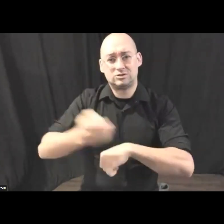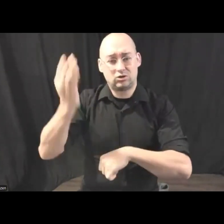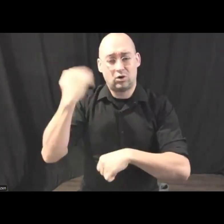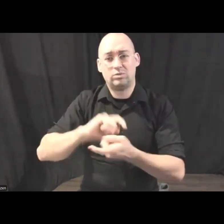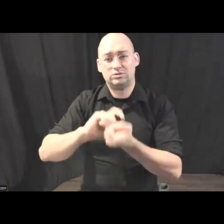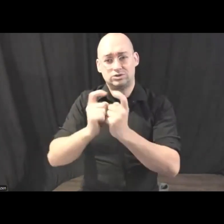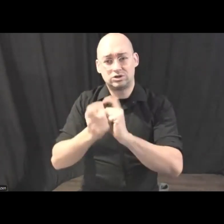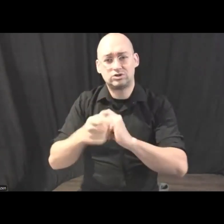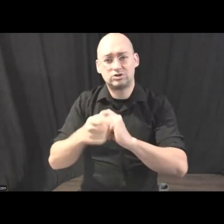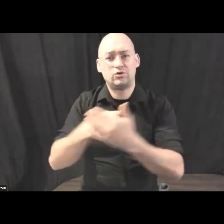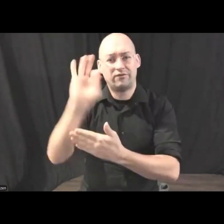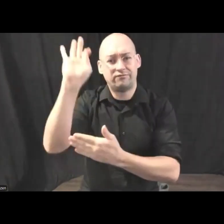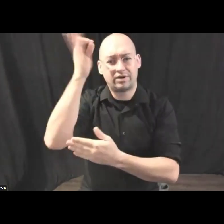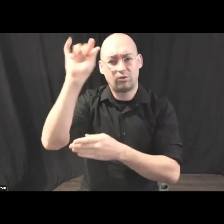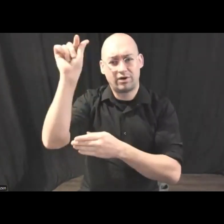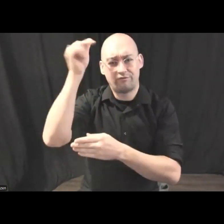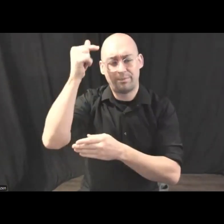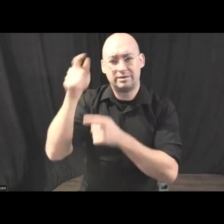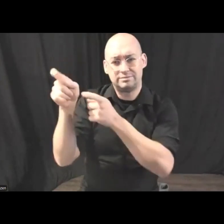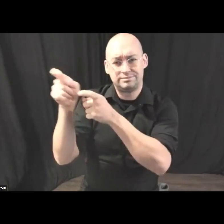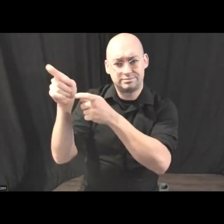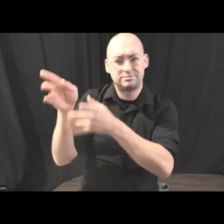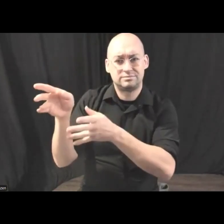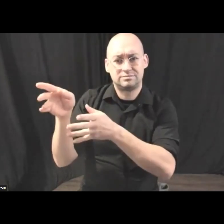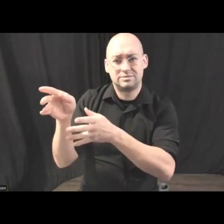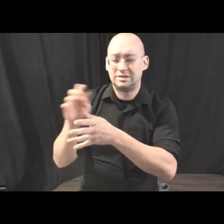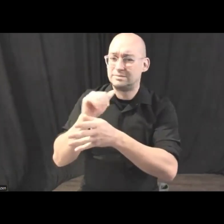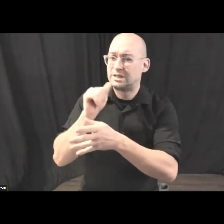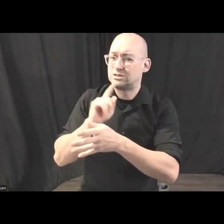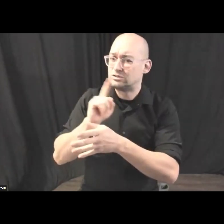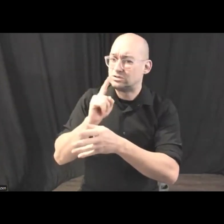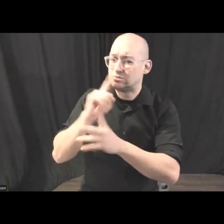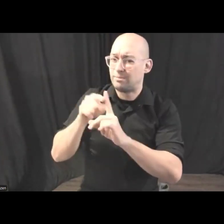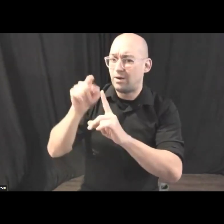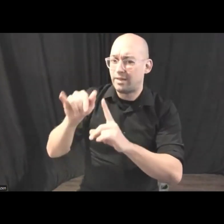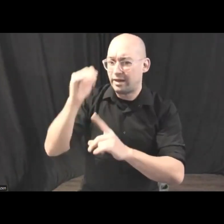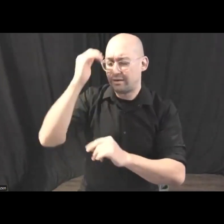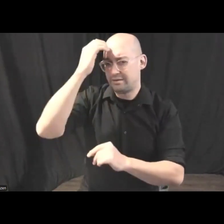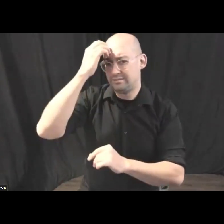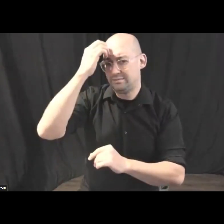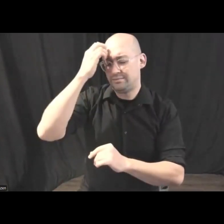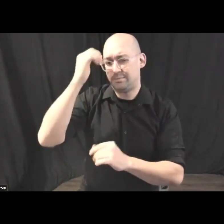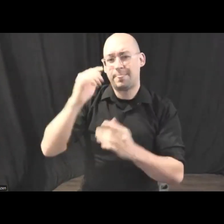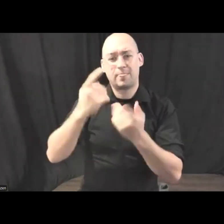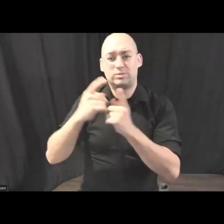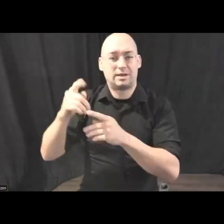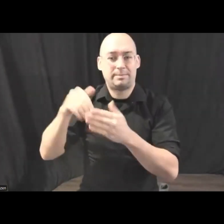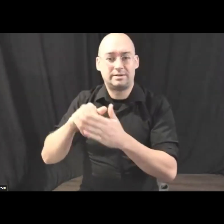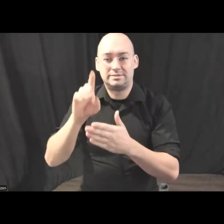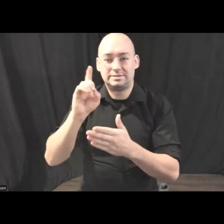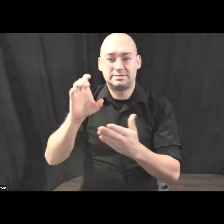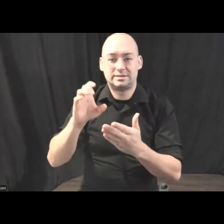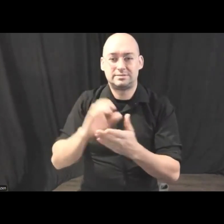federal administration, and I know there's a lot of uncertainty about what's happening in Washington. So I